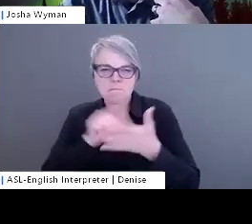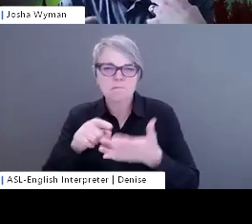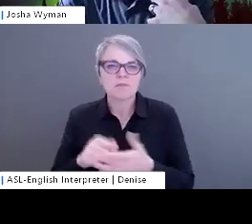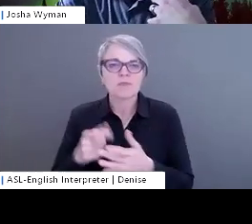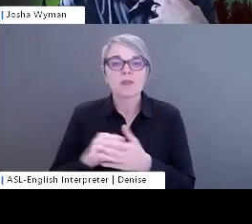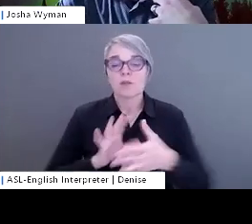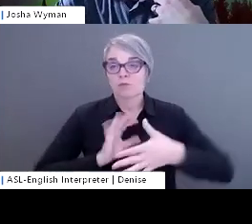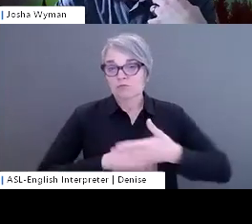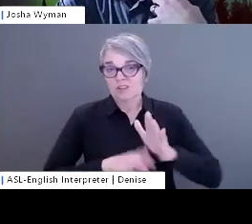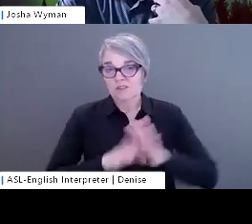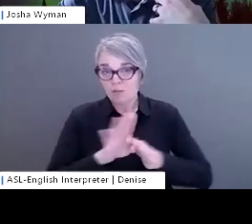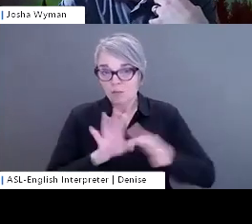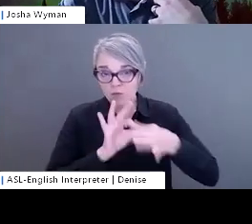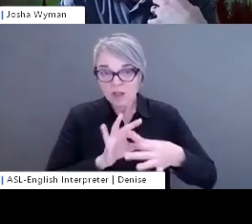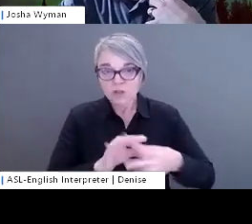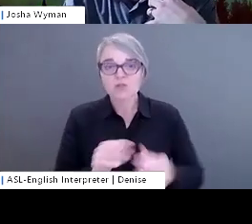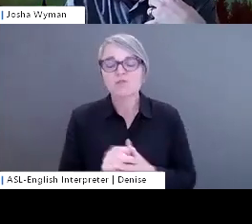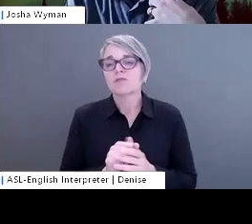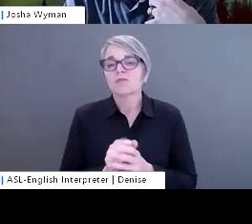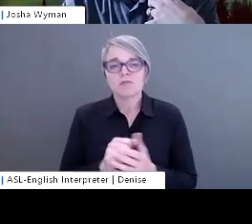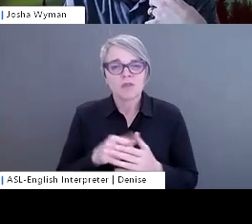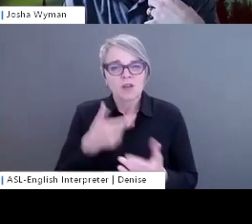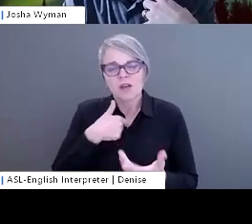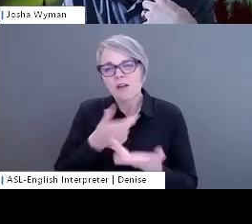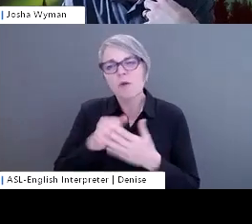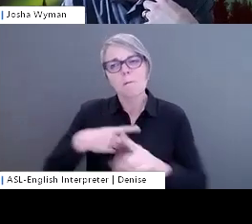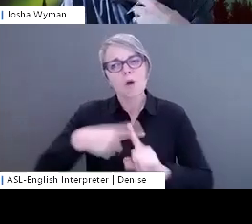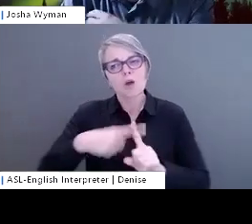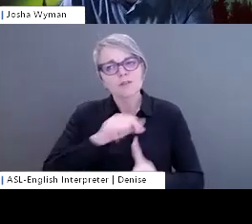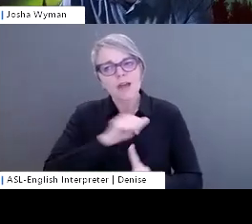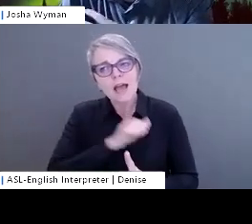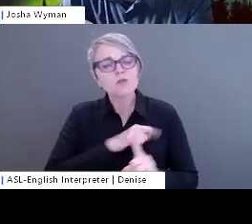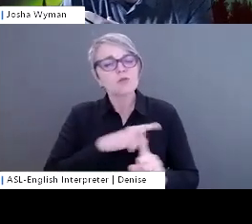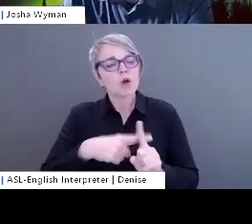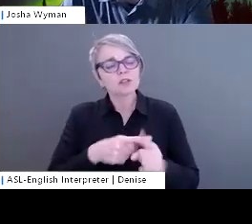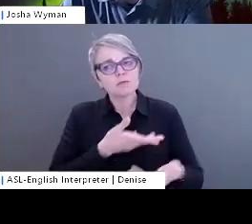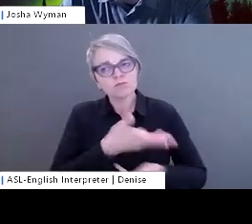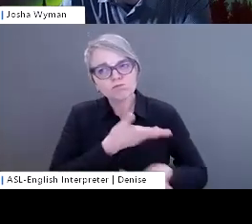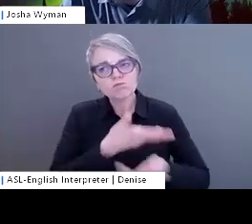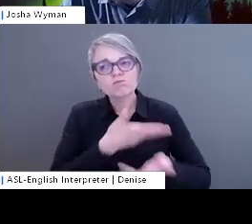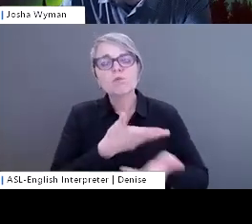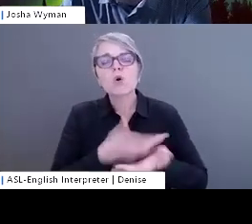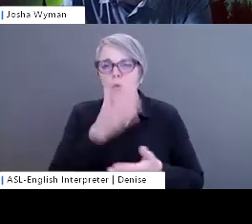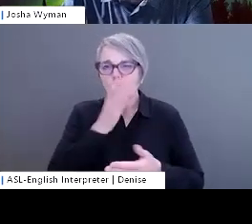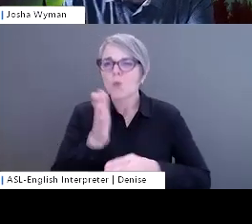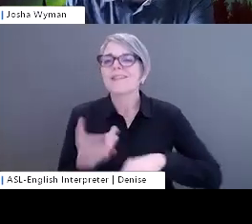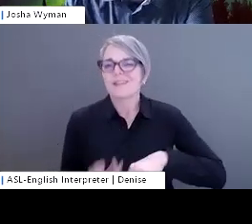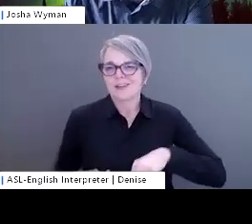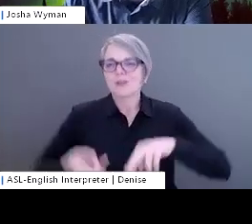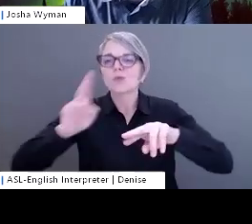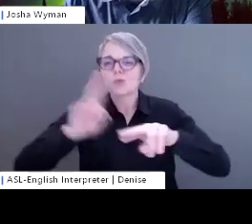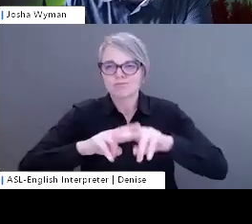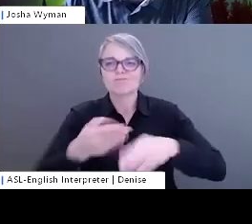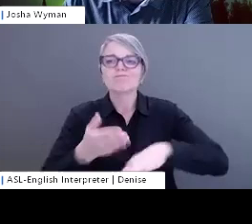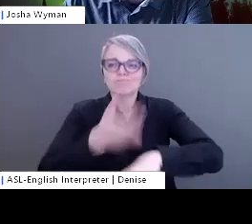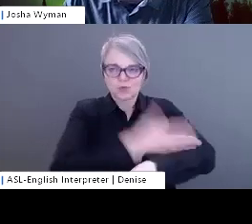positive attitude and a positive rapport with the older adult very much increases and improves the interviewing